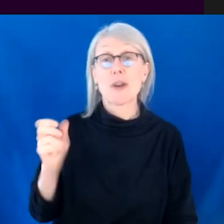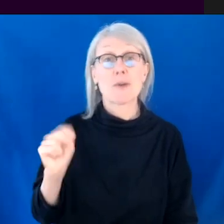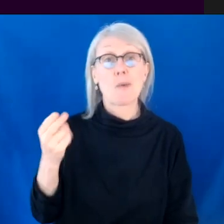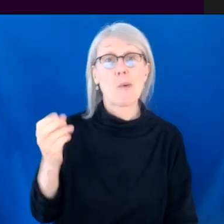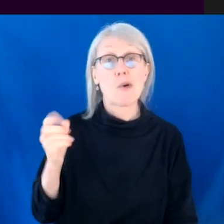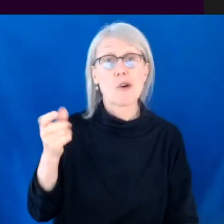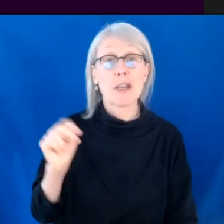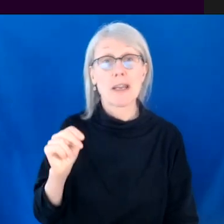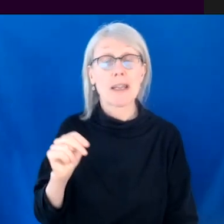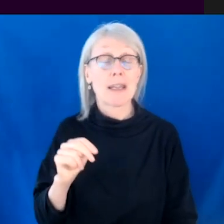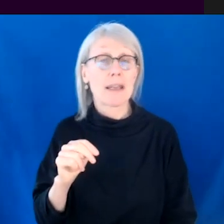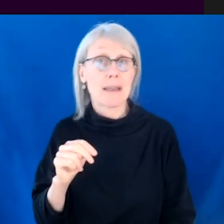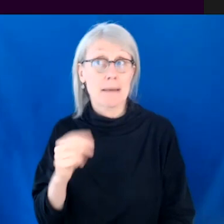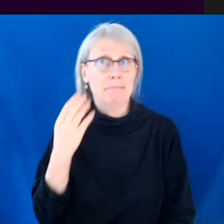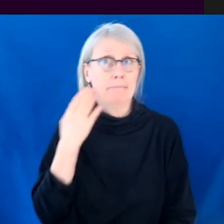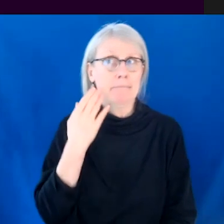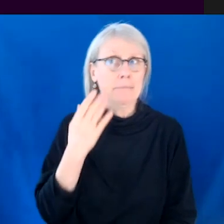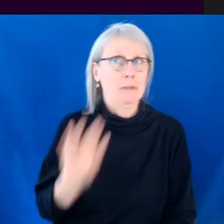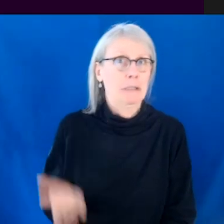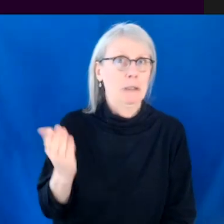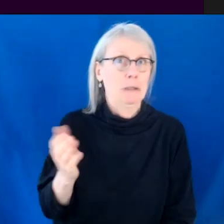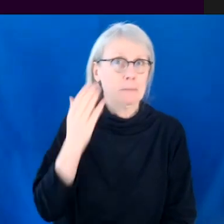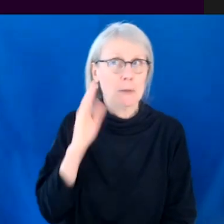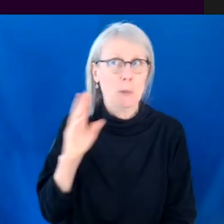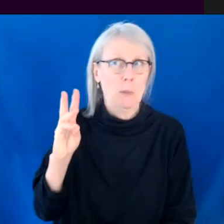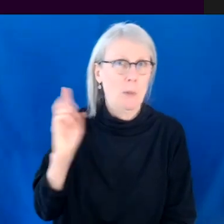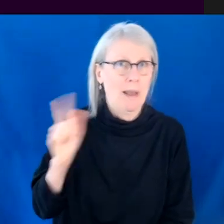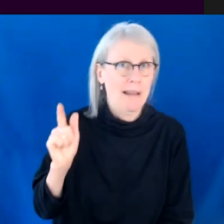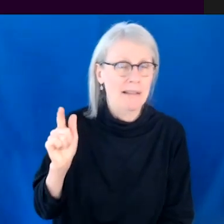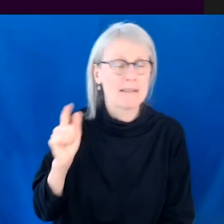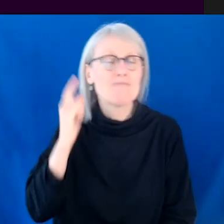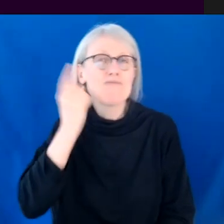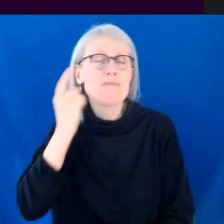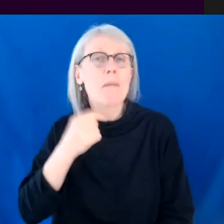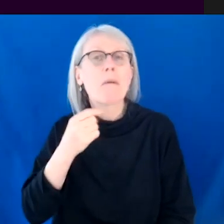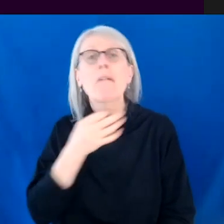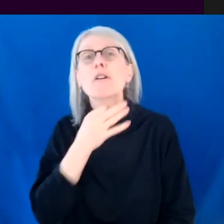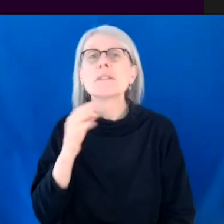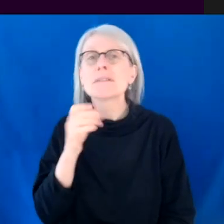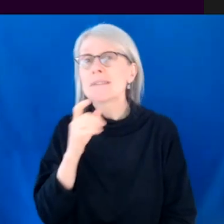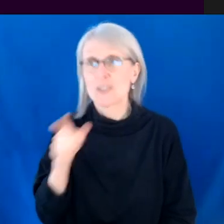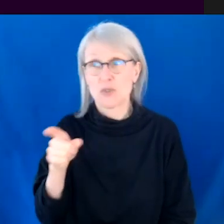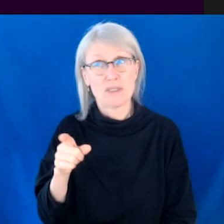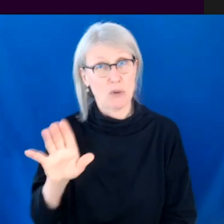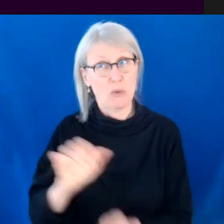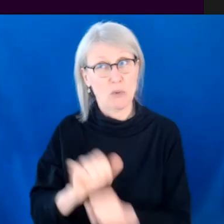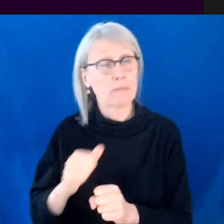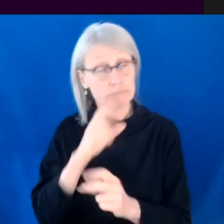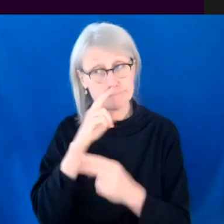like to work with her? Like, I don't need, feel like I don't even know much about her. So in a way I was like, it'd be like a peek behind the curtain of someone whose work I admire.